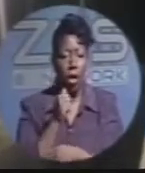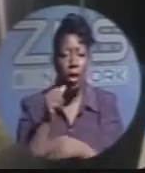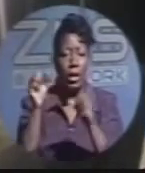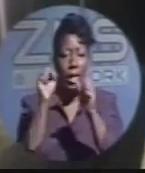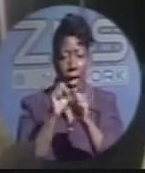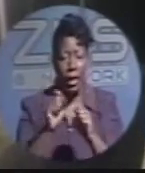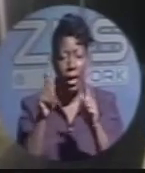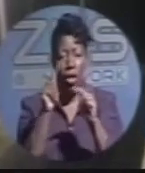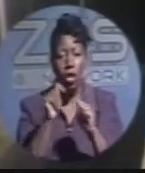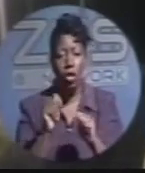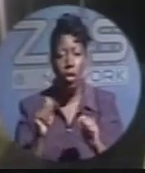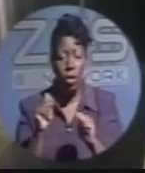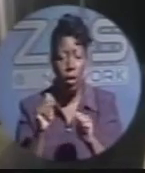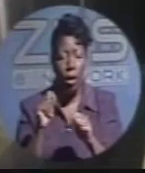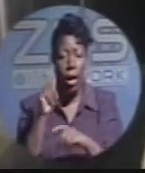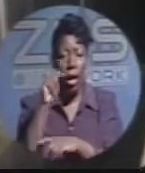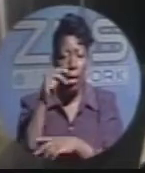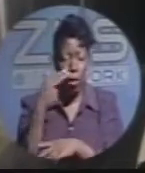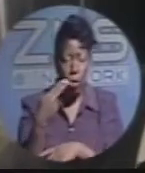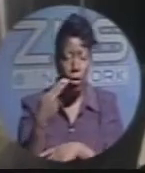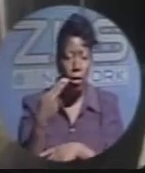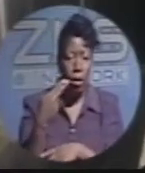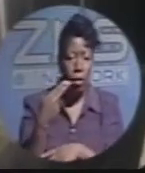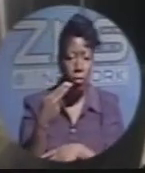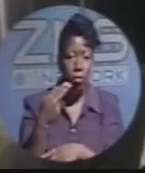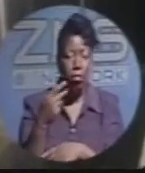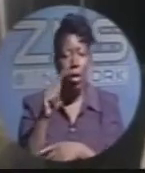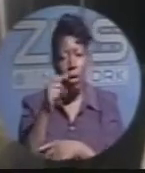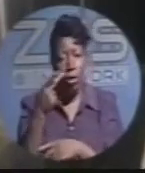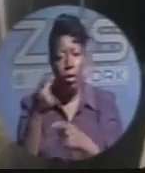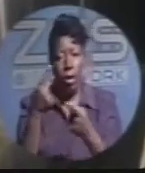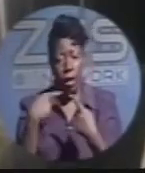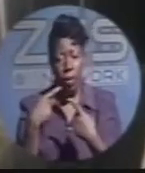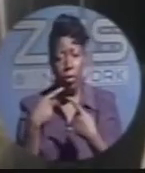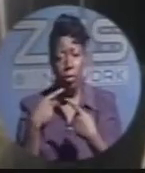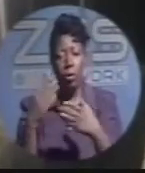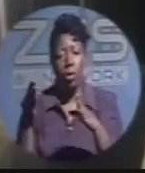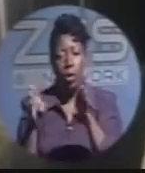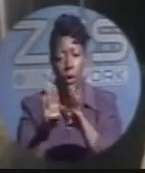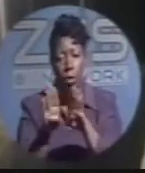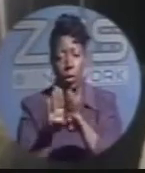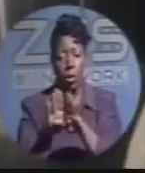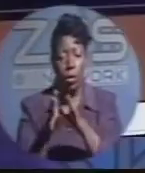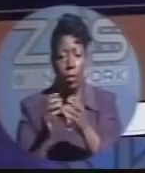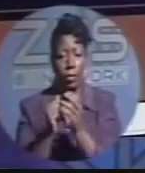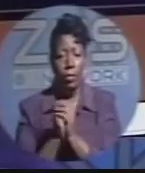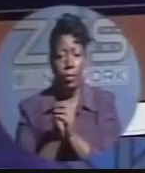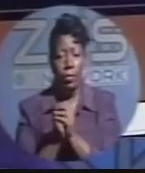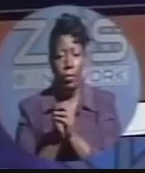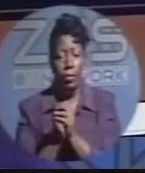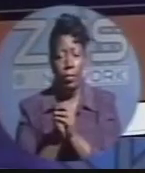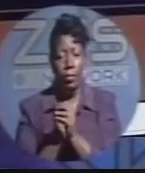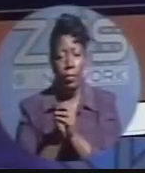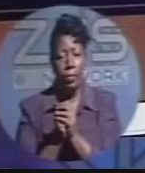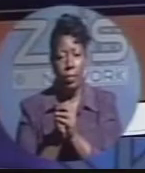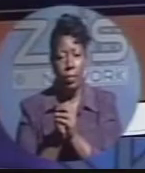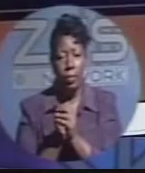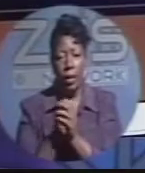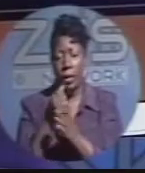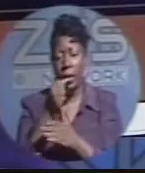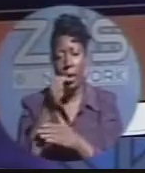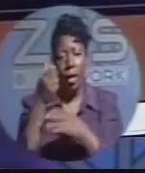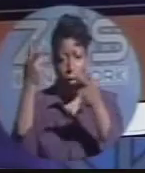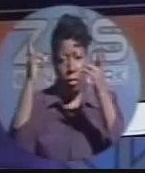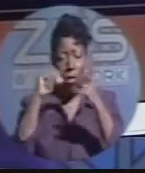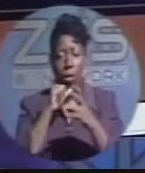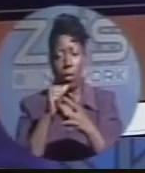Saturday, Tuesday, and Thursday. Thursday come, and we're going to close the door. Bishop seemed like he didn't want to talk to us, but